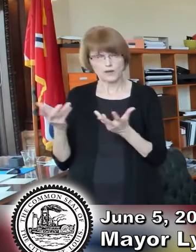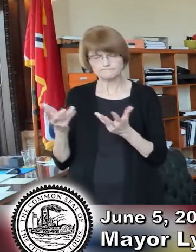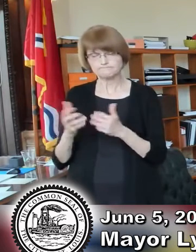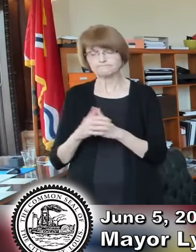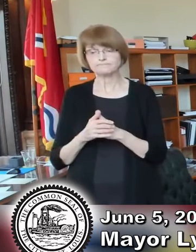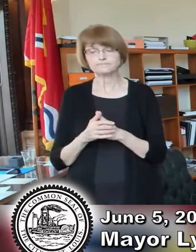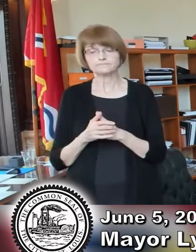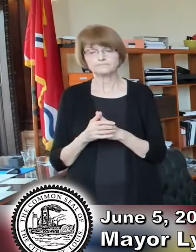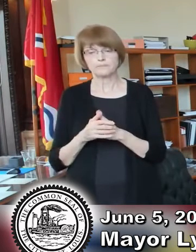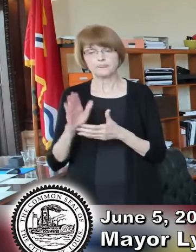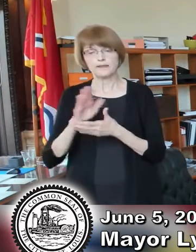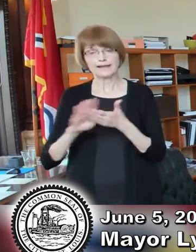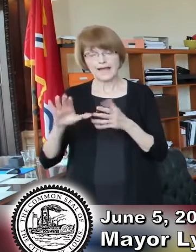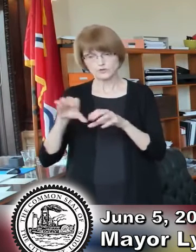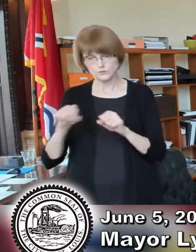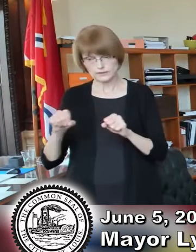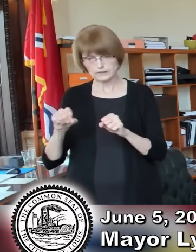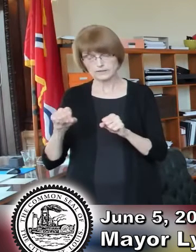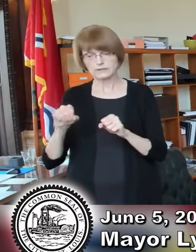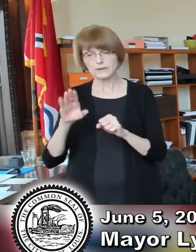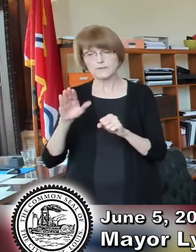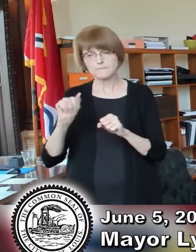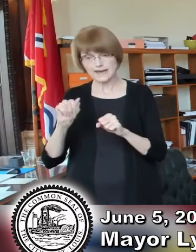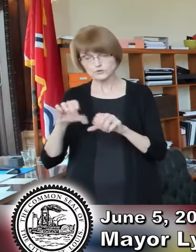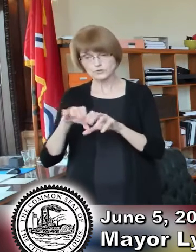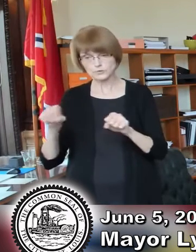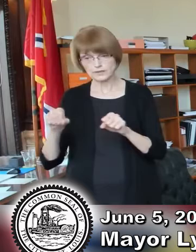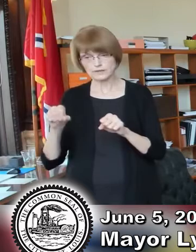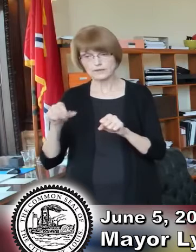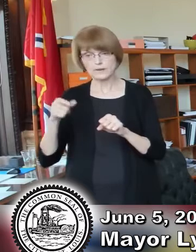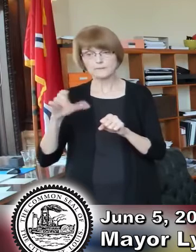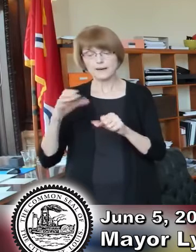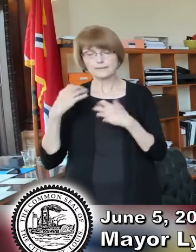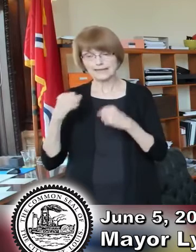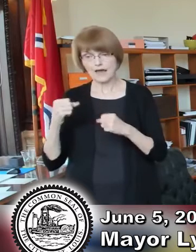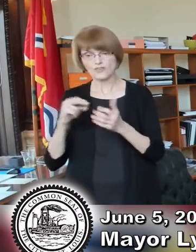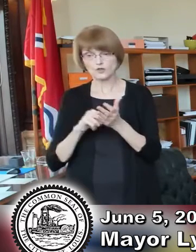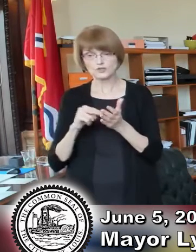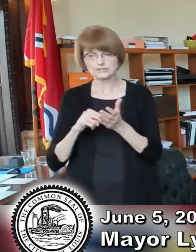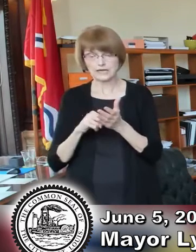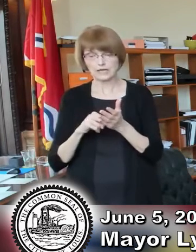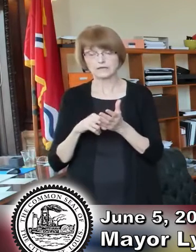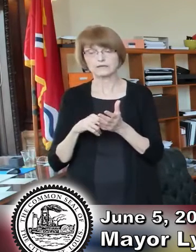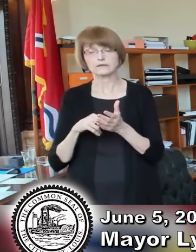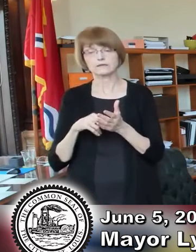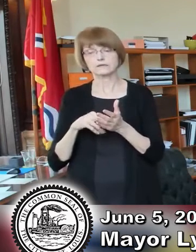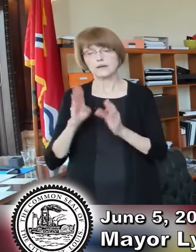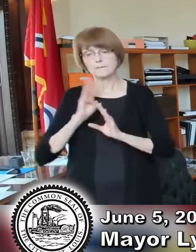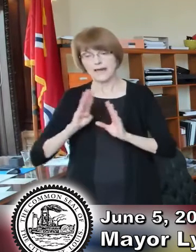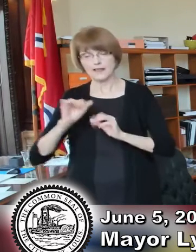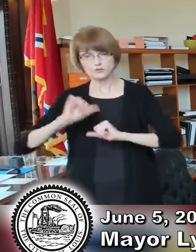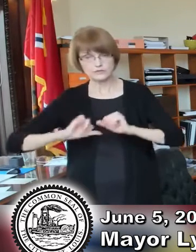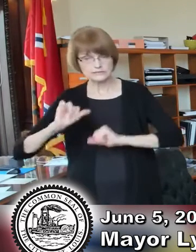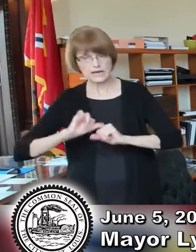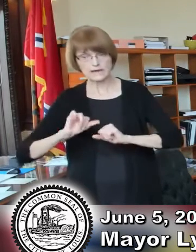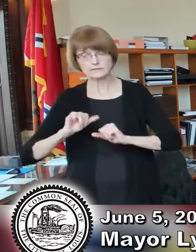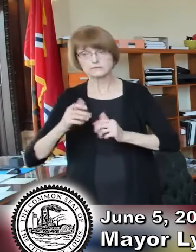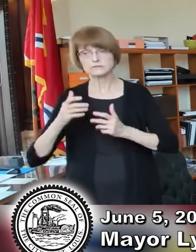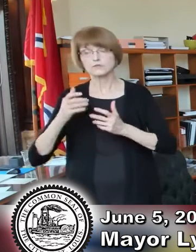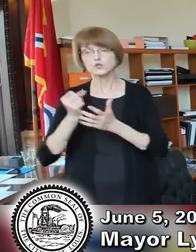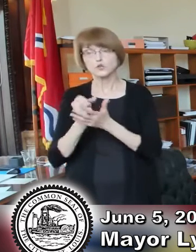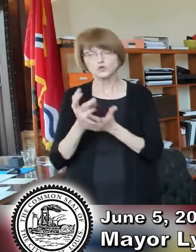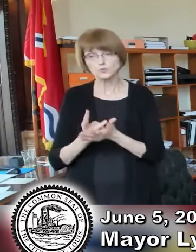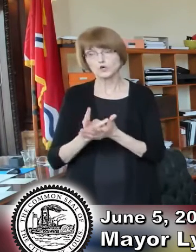A college degree, bachelor's degree in maybe public health, nursing, this is pretty broad, biological sciences, social